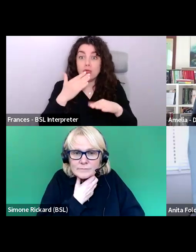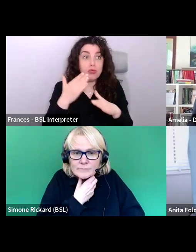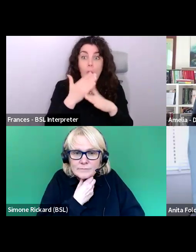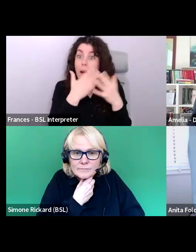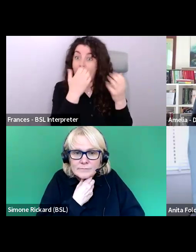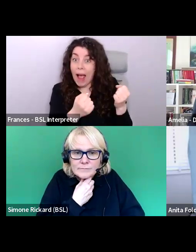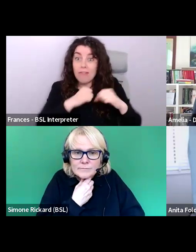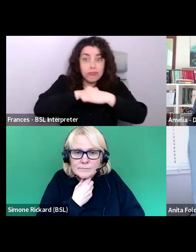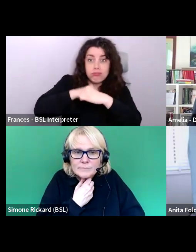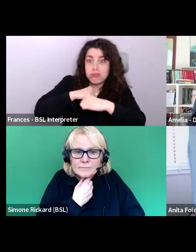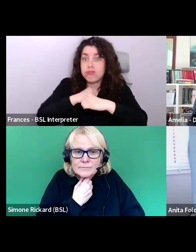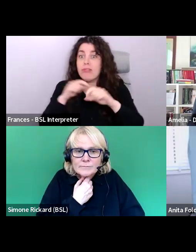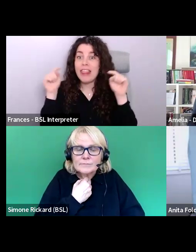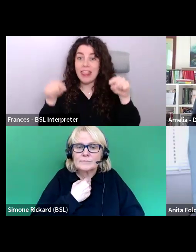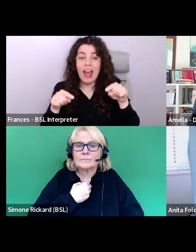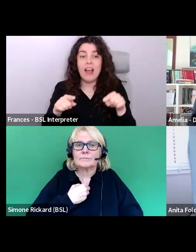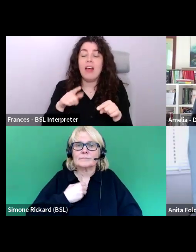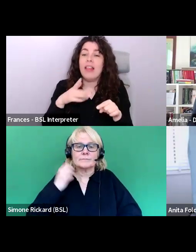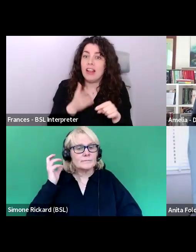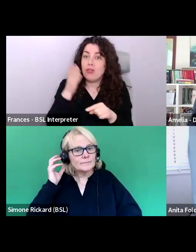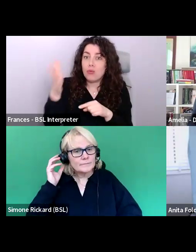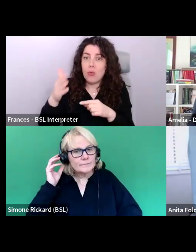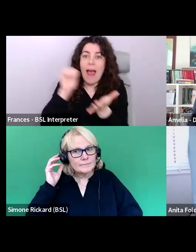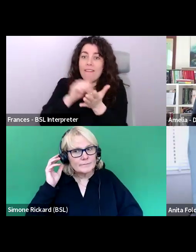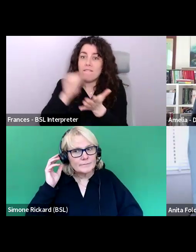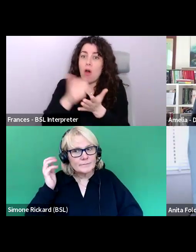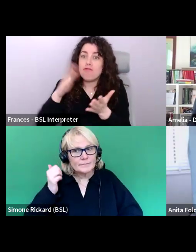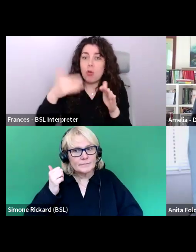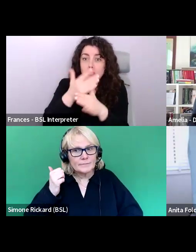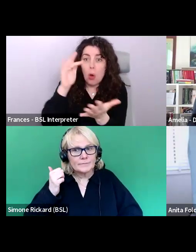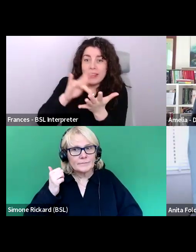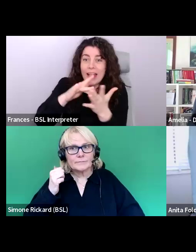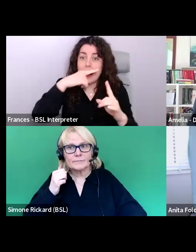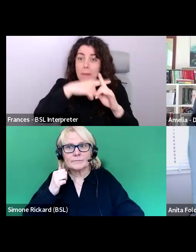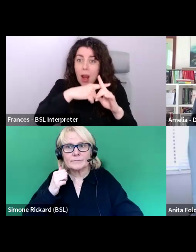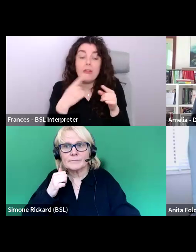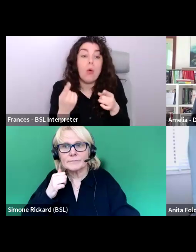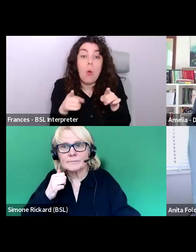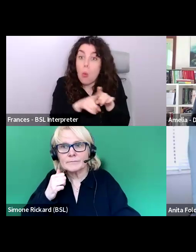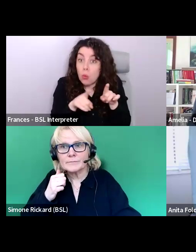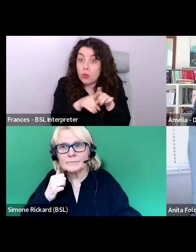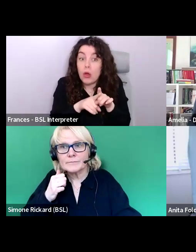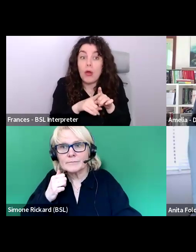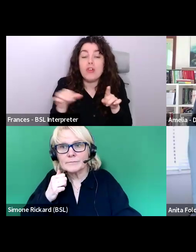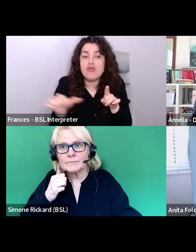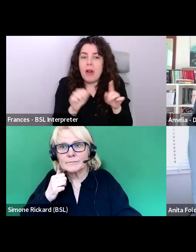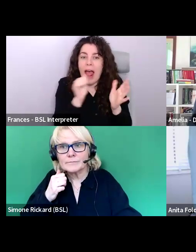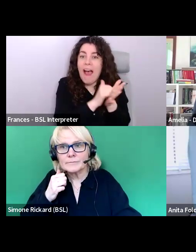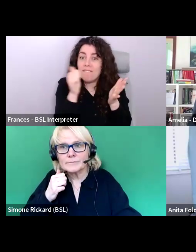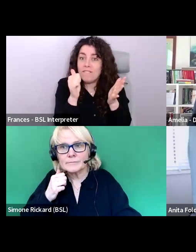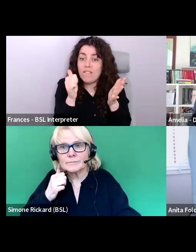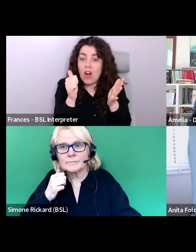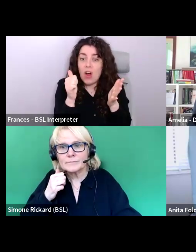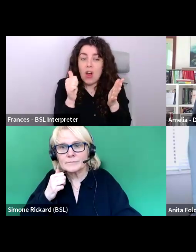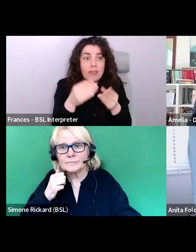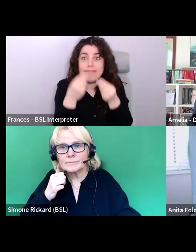advertise with Job Centre Plus, and they also should be putting those adverts